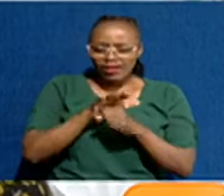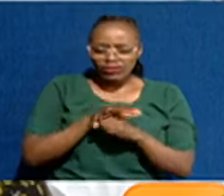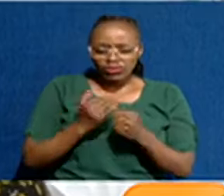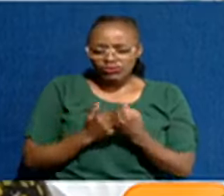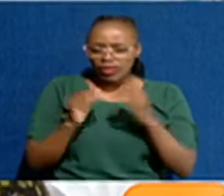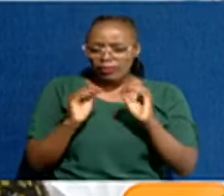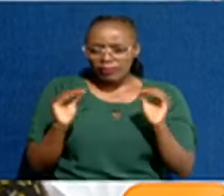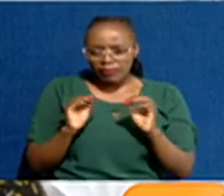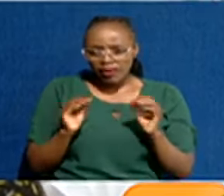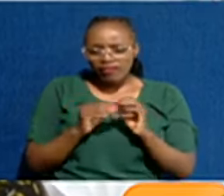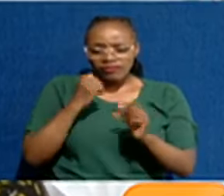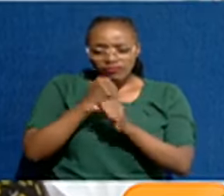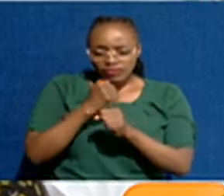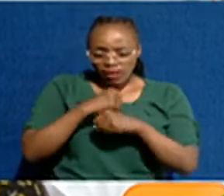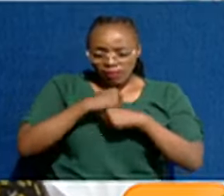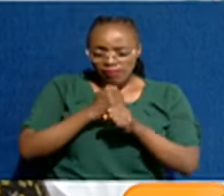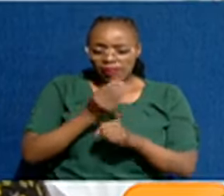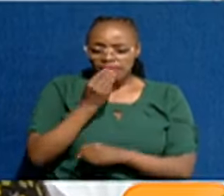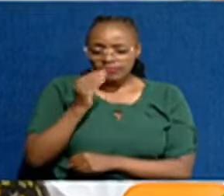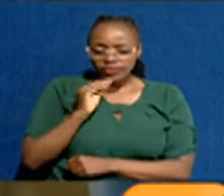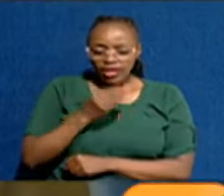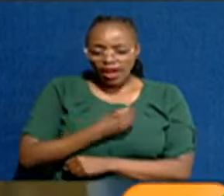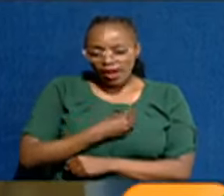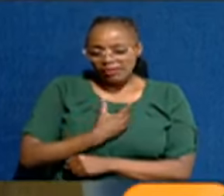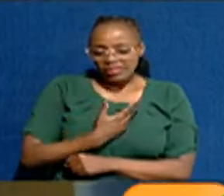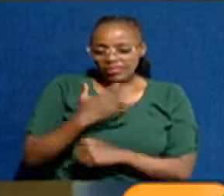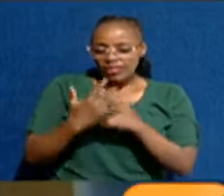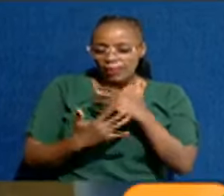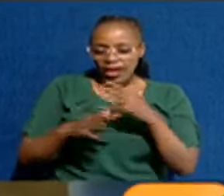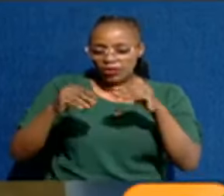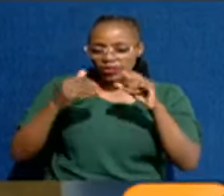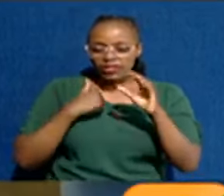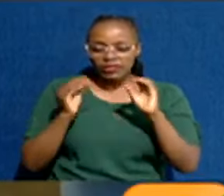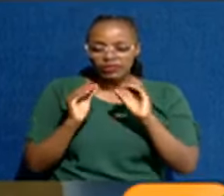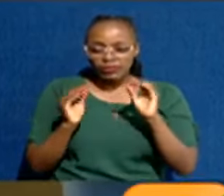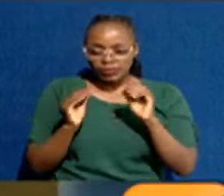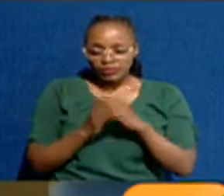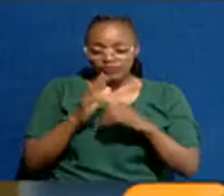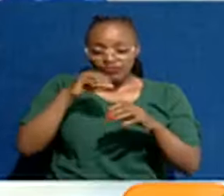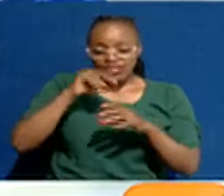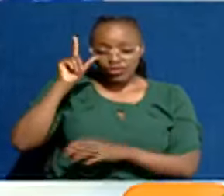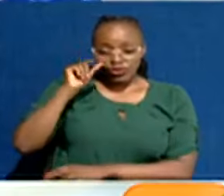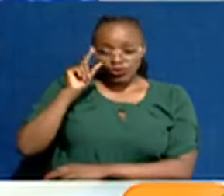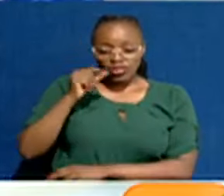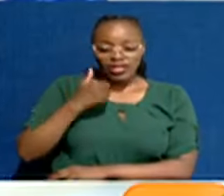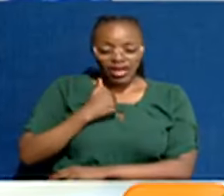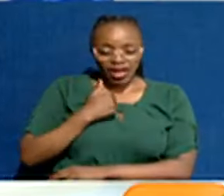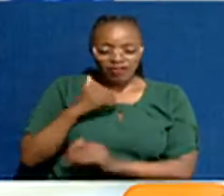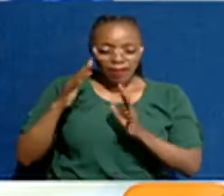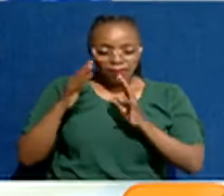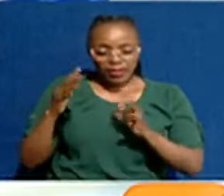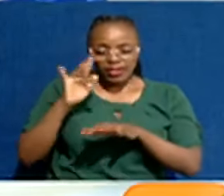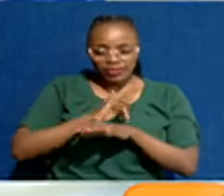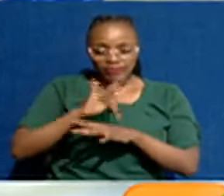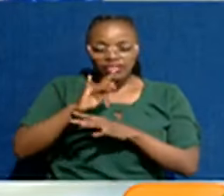mara nyingi kiwango cha damu chetu kiko chini. Myths and traditions within coastal communities are also a big part of